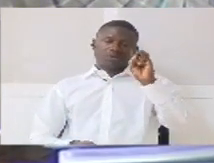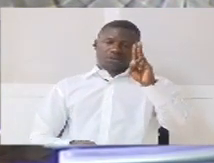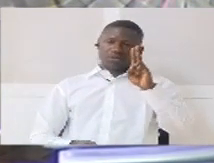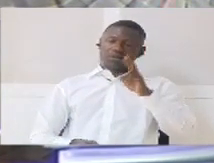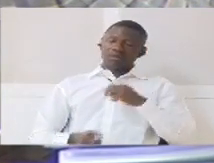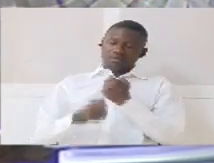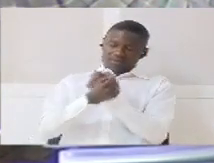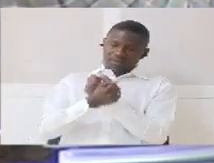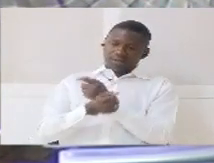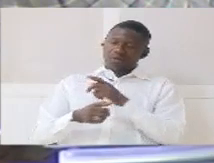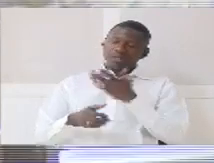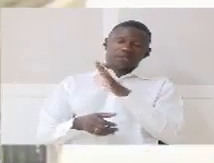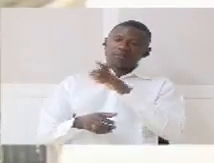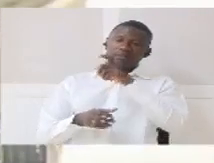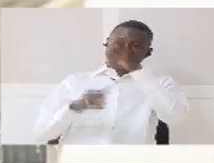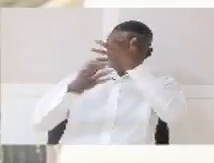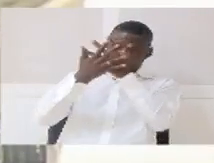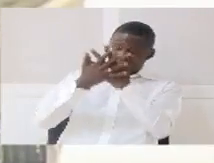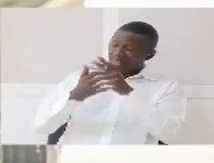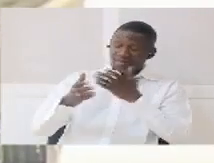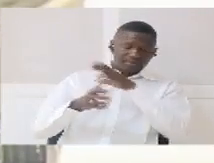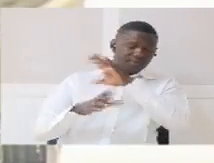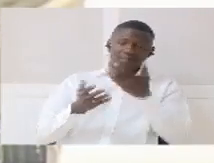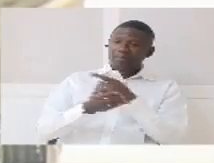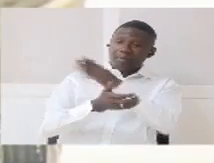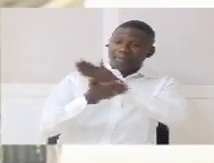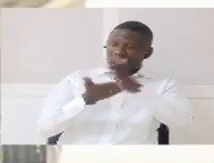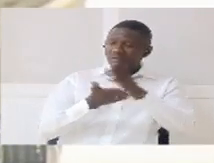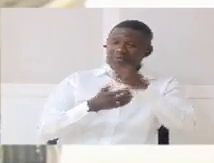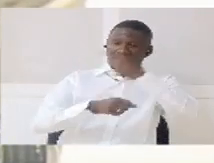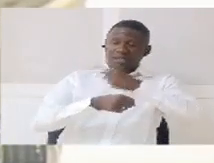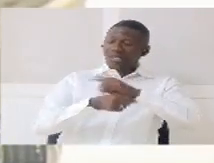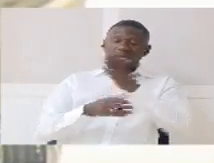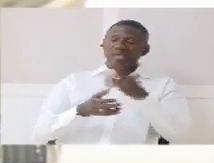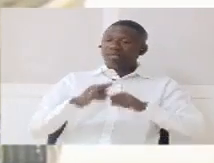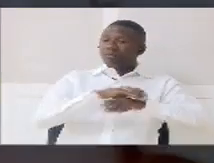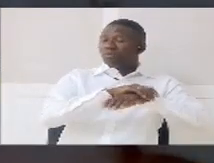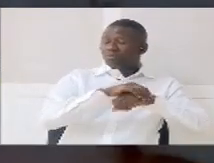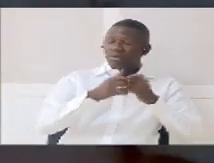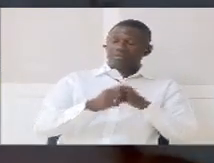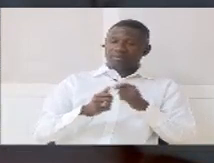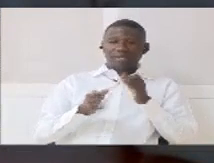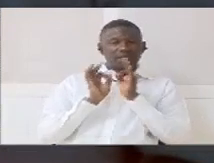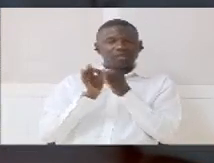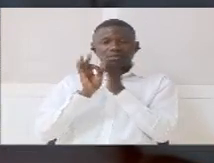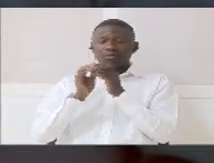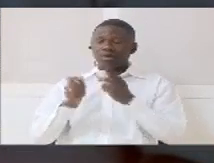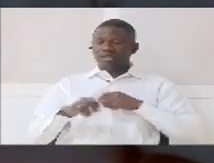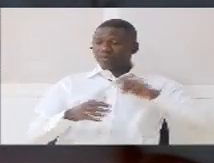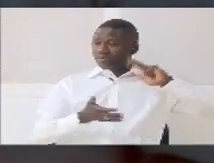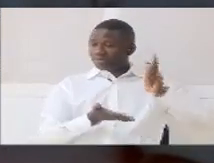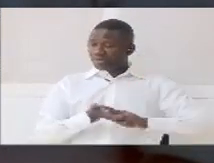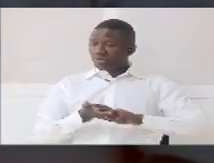prison in any part of the Gambia and in any employment that may be prescribed with the approval of